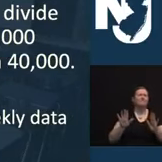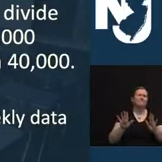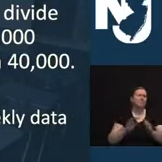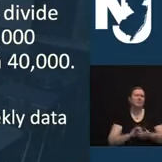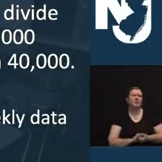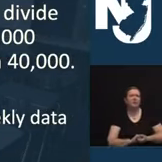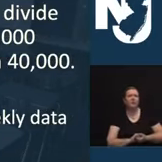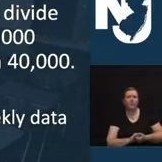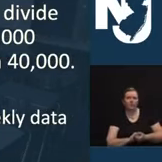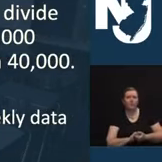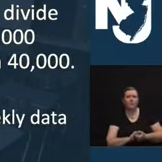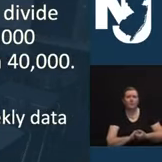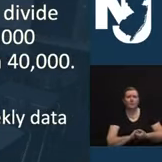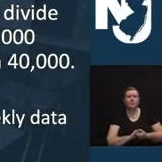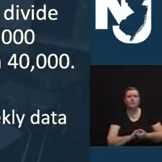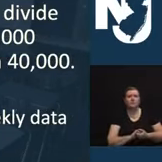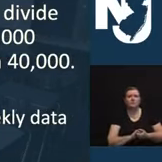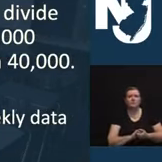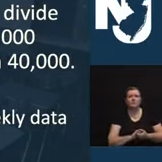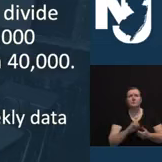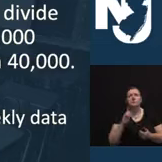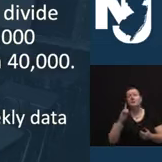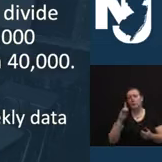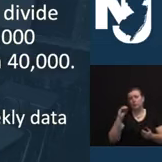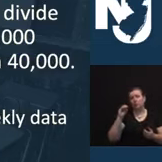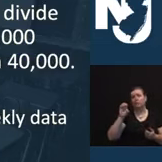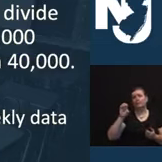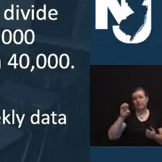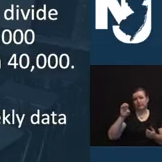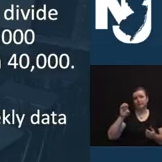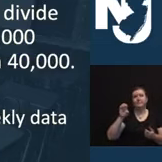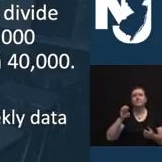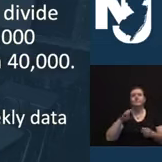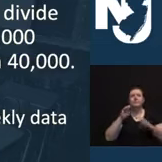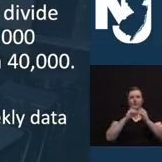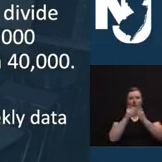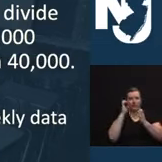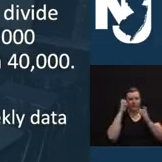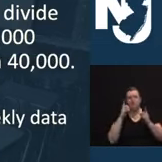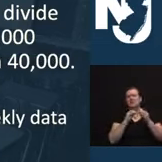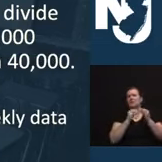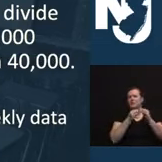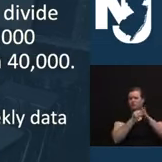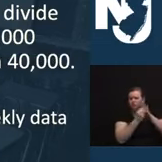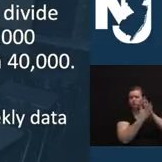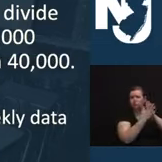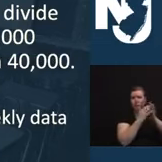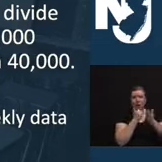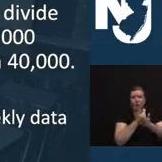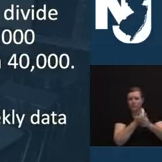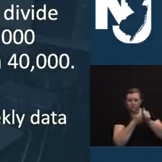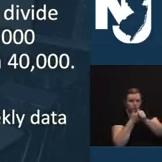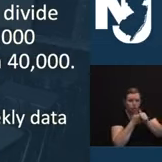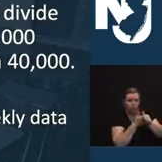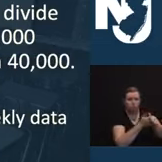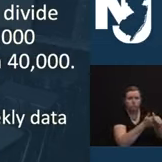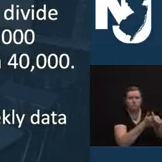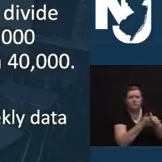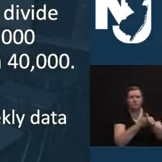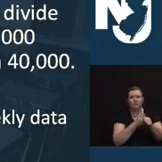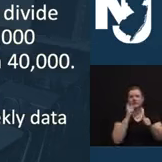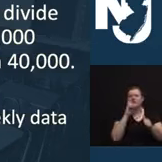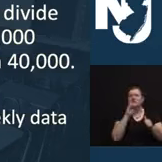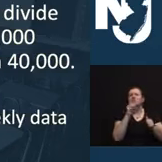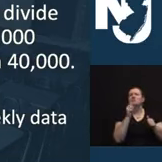statistics tracking our work to close the digital divide in our schools. As a follow-up to this summer's Bridging the Digital Divide